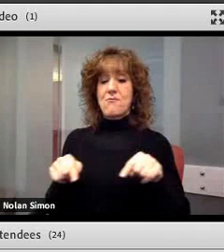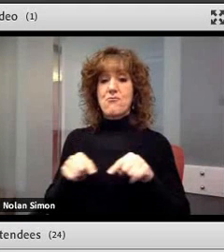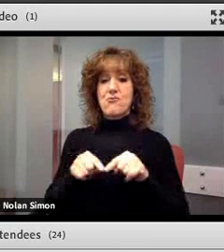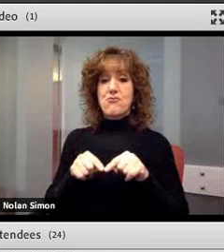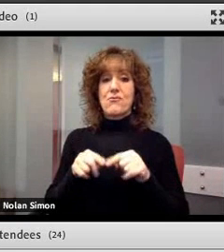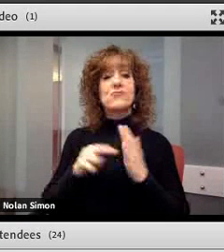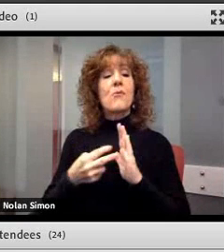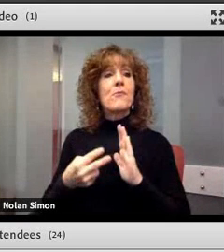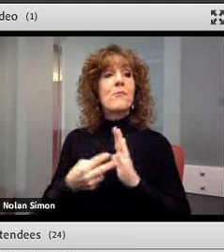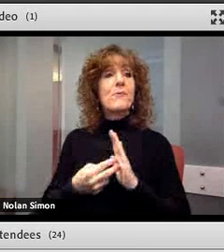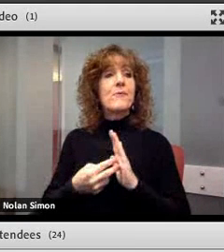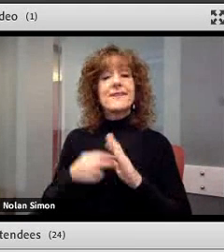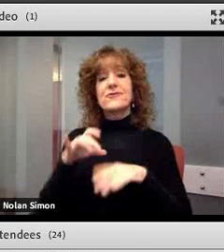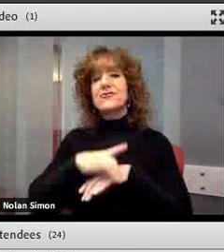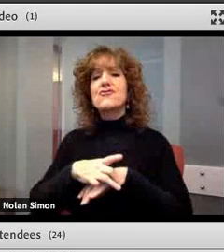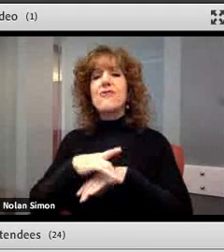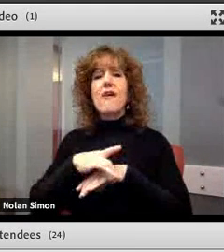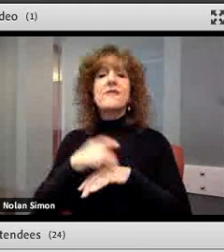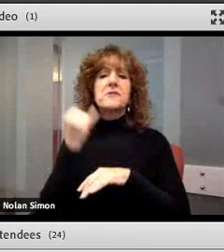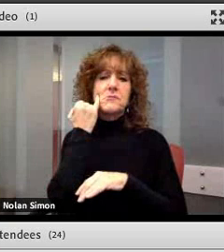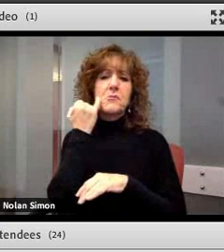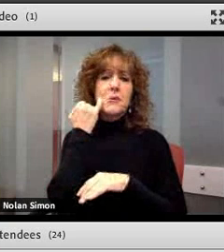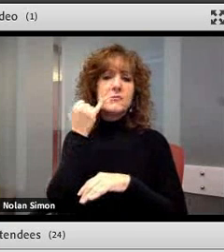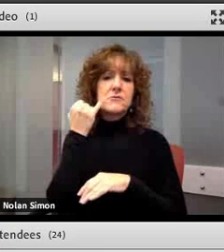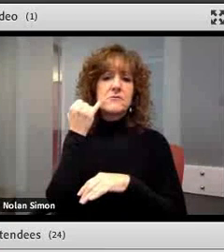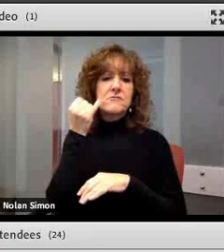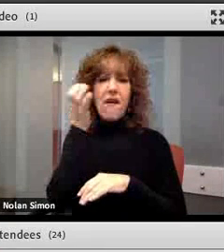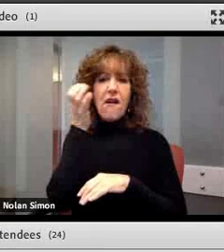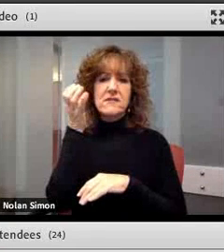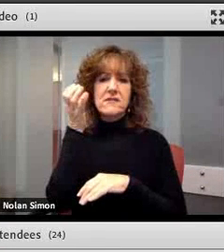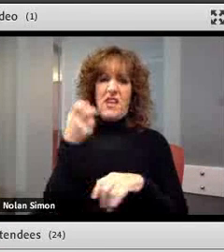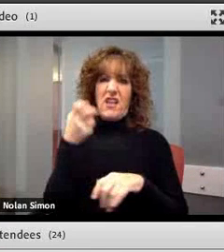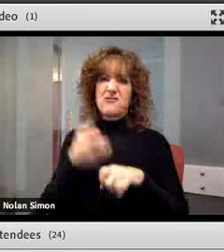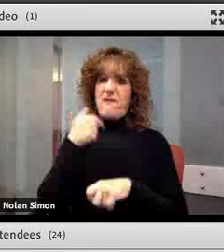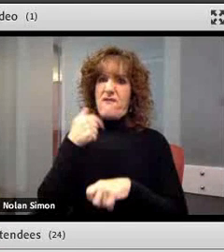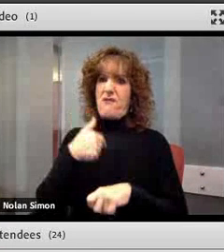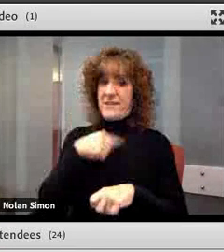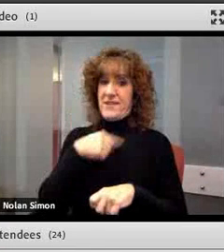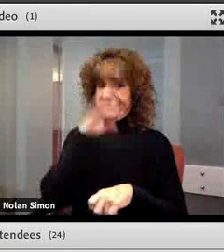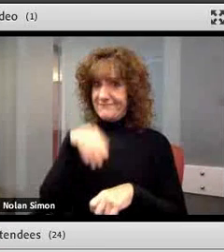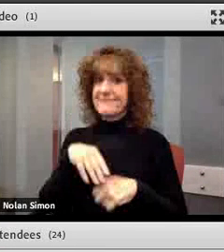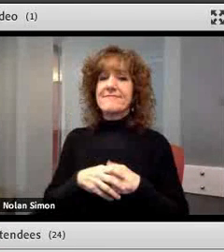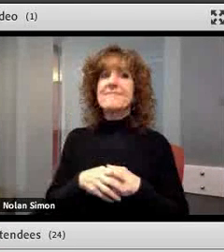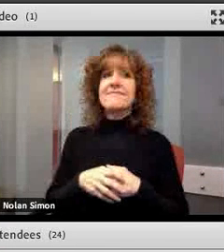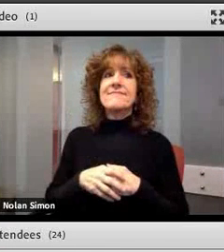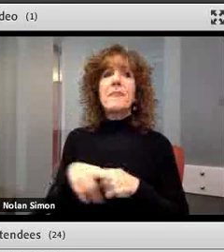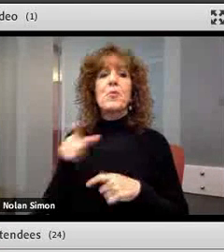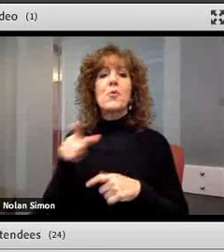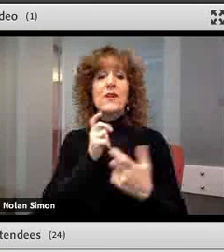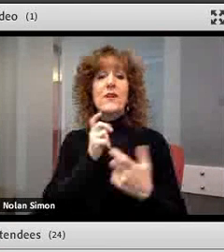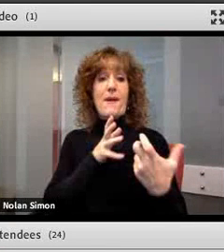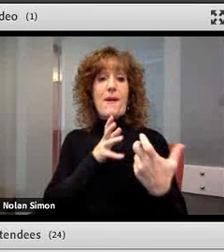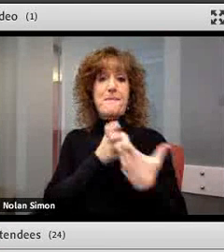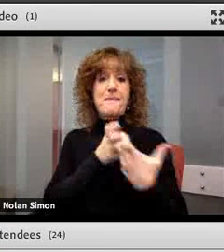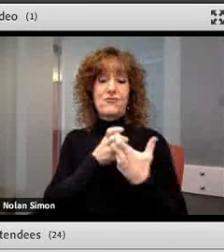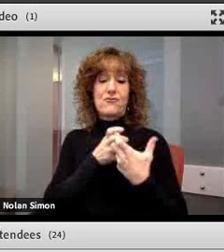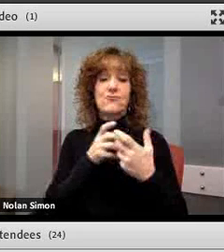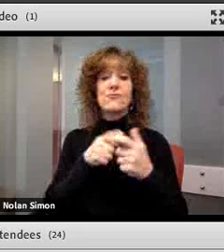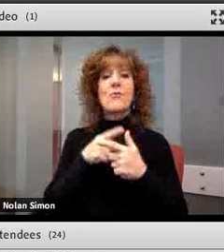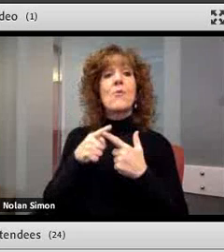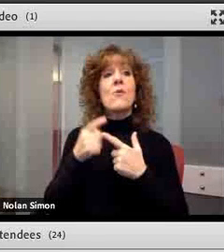let's say we were going to do geography, which is much too hard for me. Okay, you can try to match here,